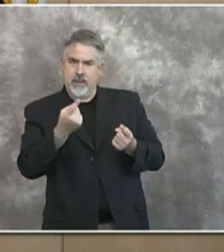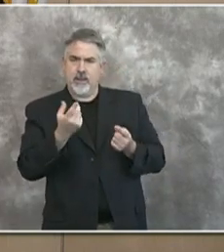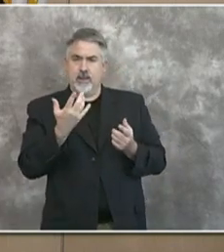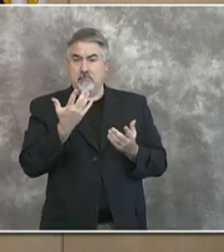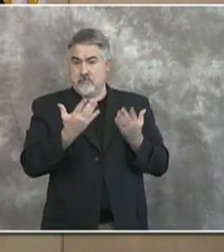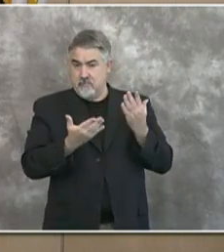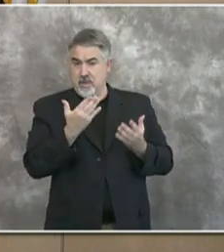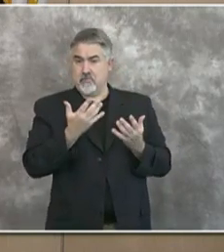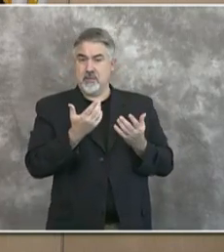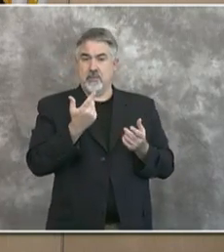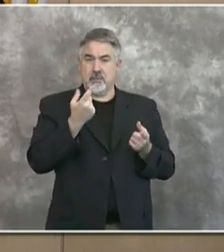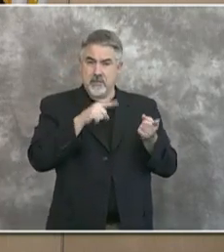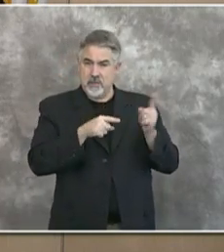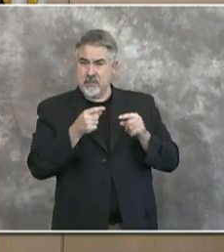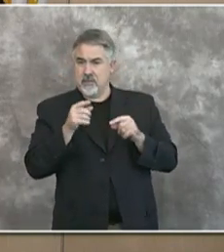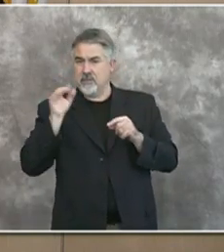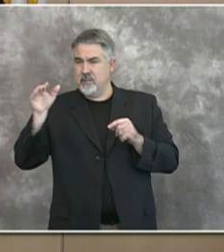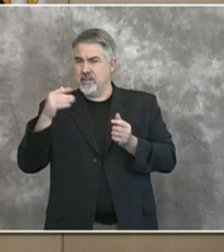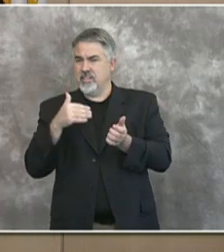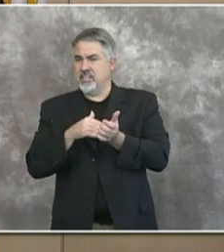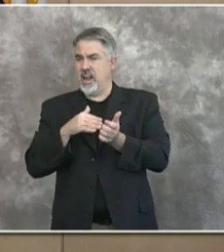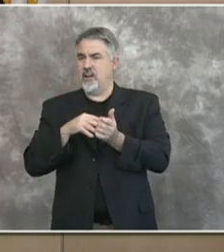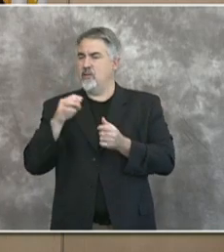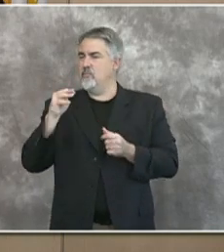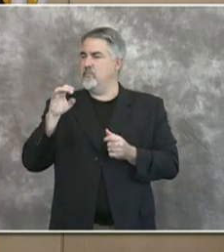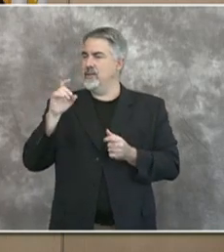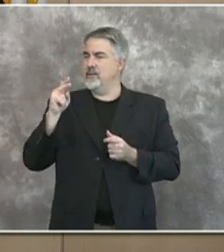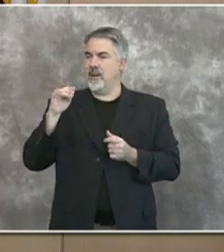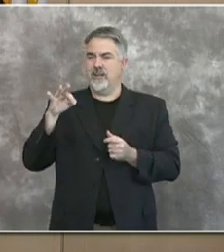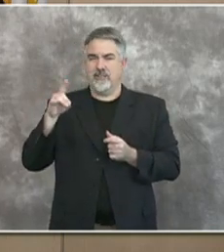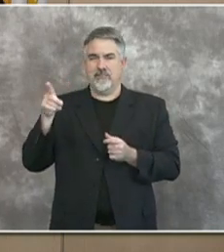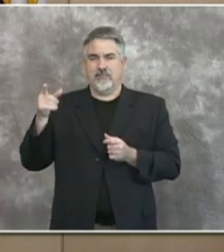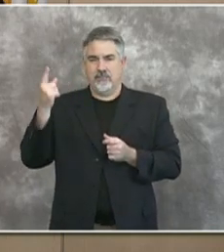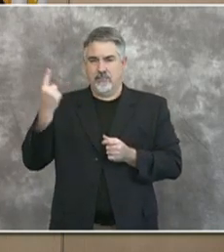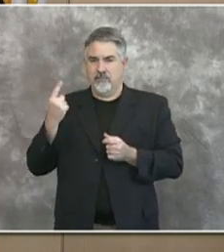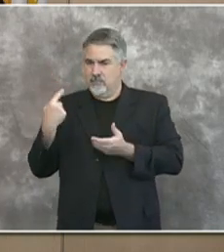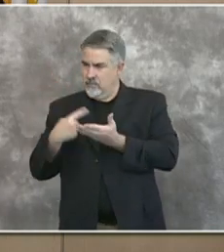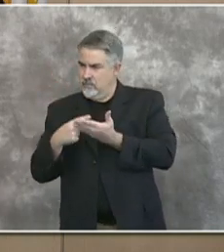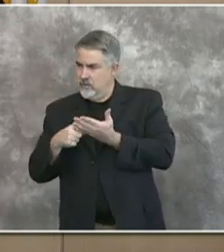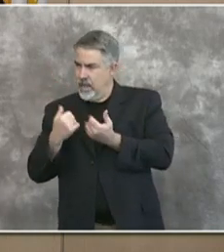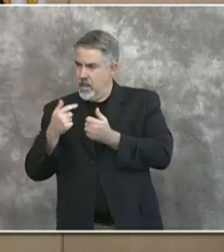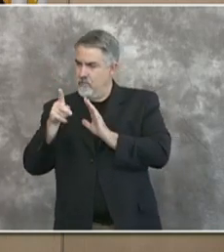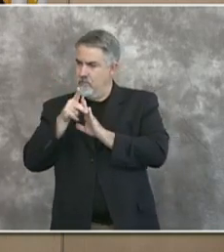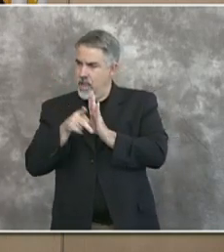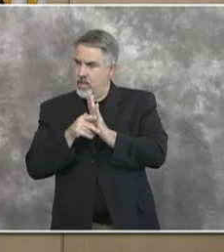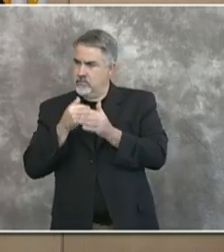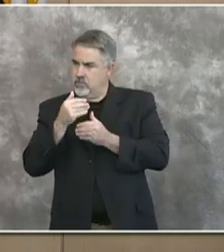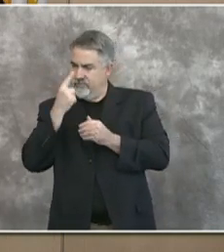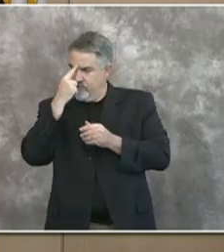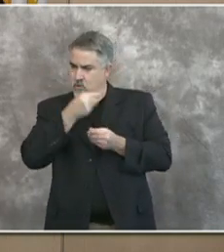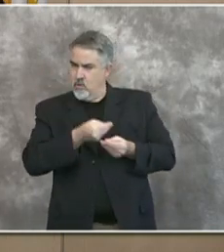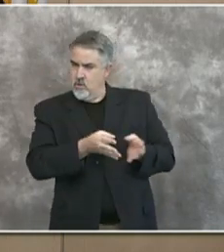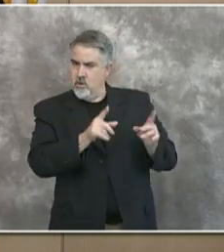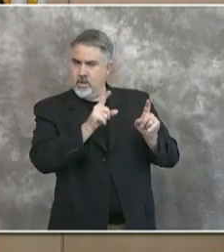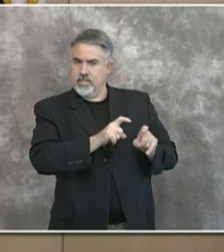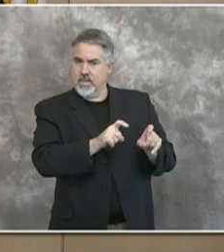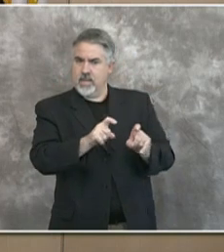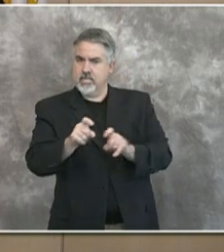with Dr. McDonald to develop a protocol or process for approval of these types of